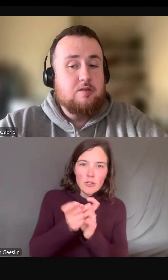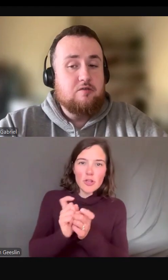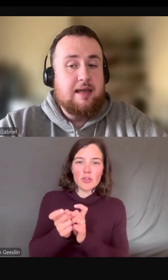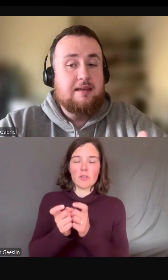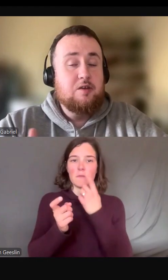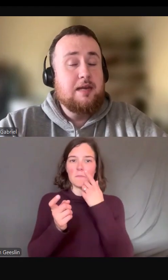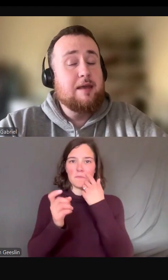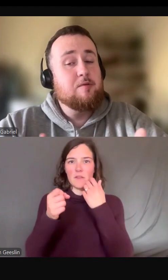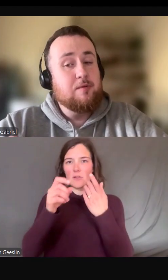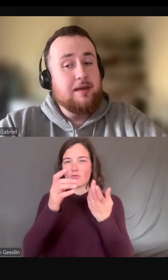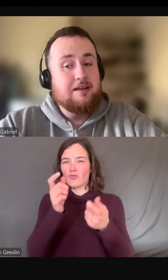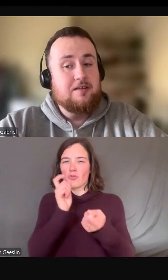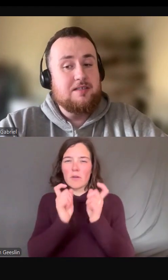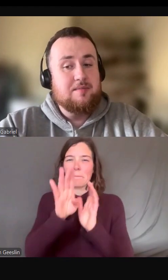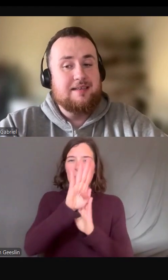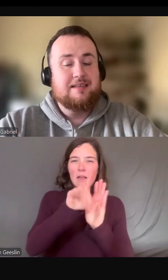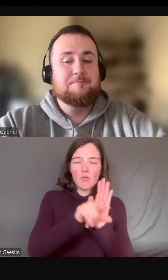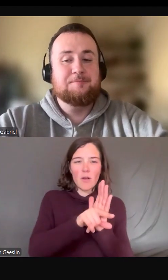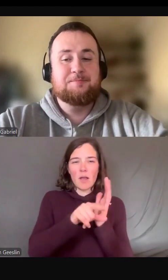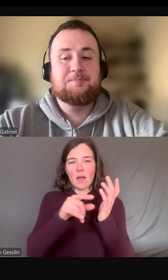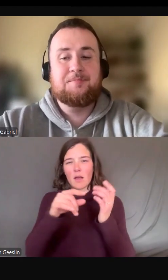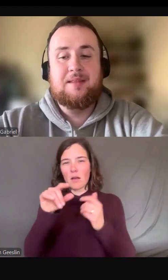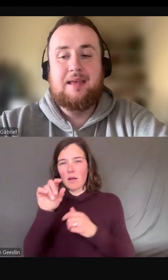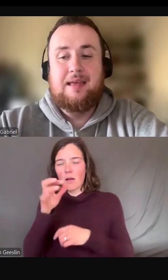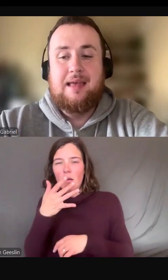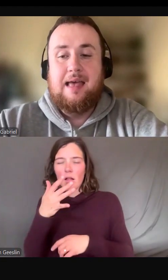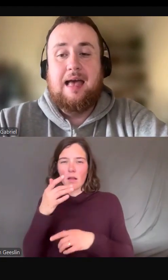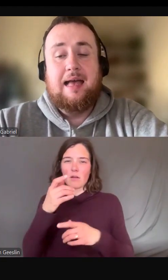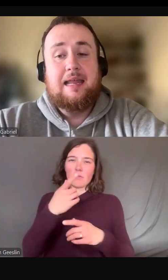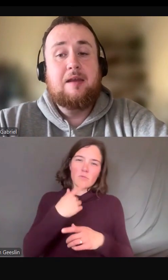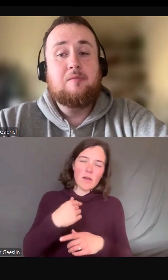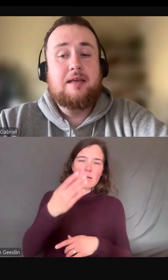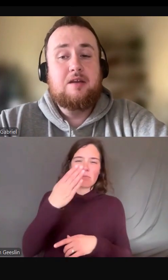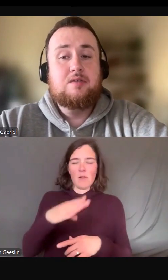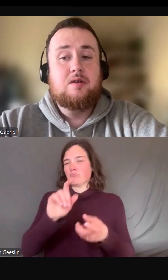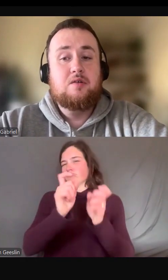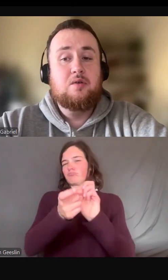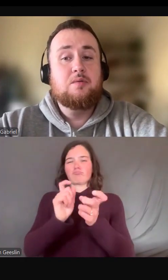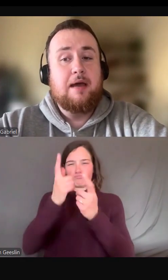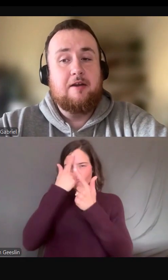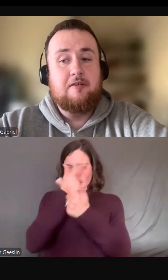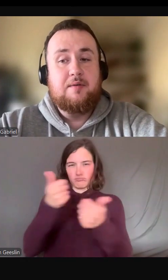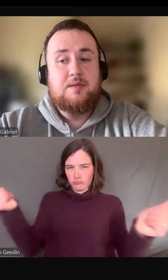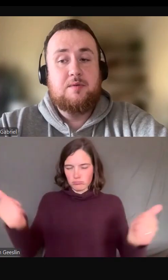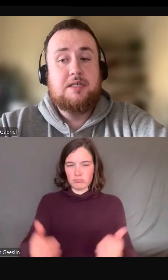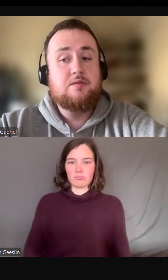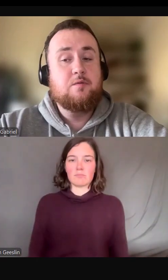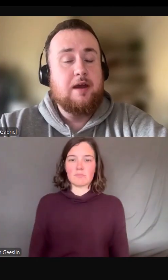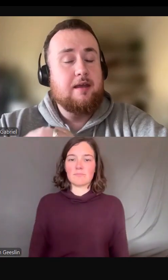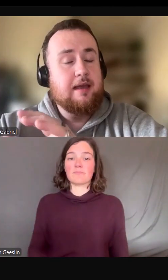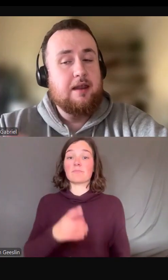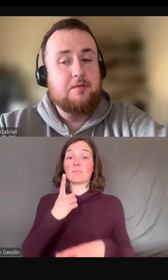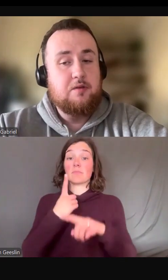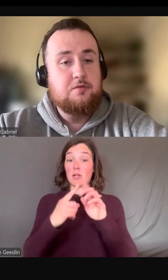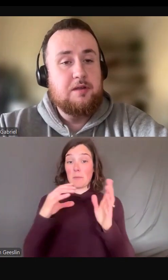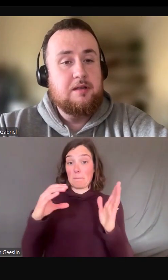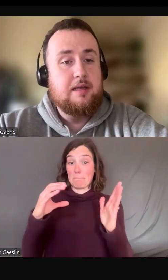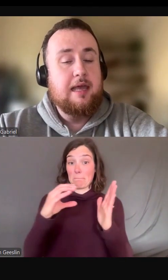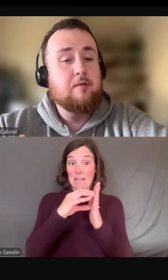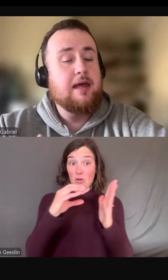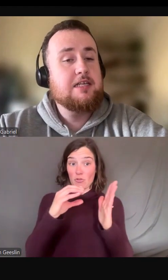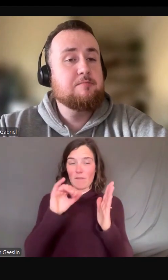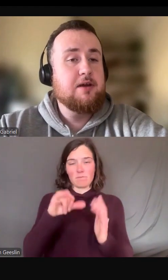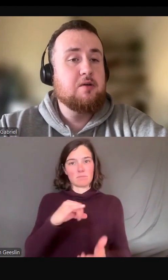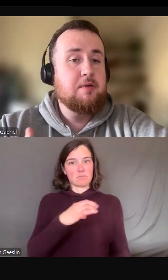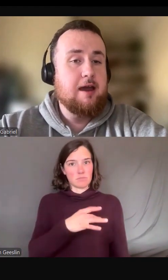backgrounds red, you name it, we can customize it. And then we can also do paragraphs, which is very kind of useful. It